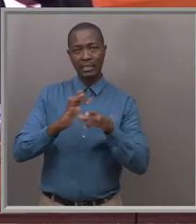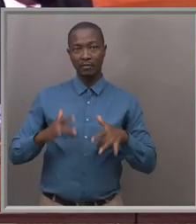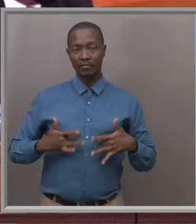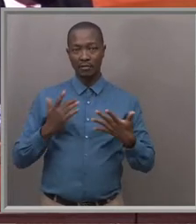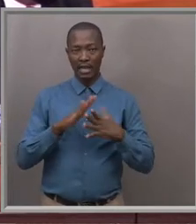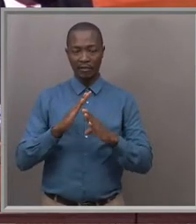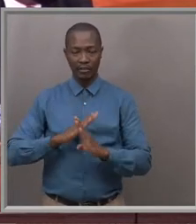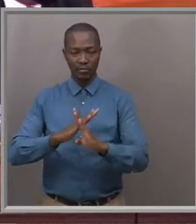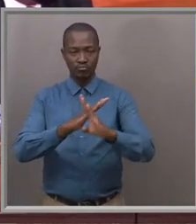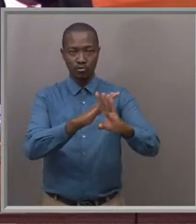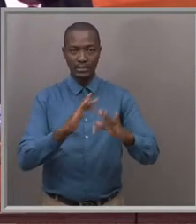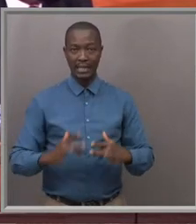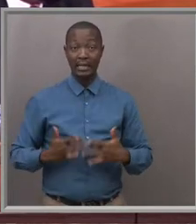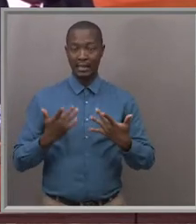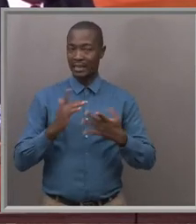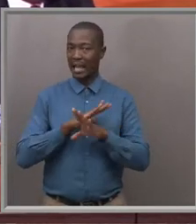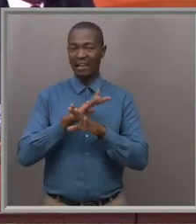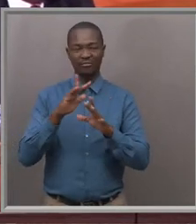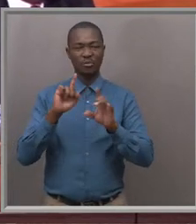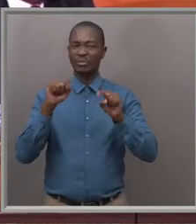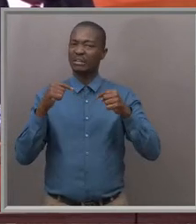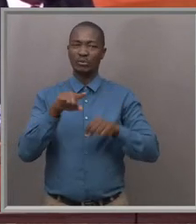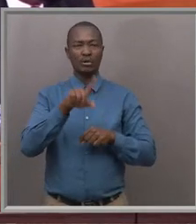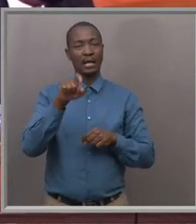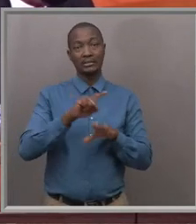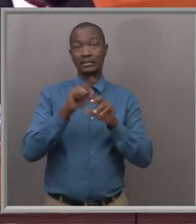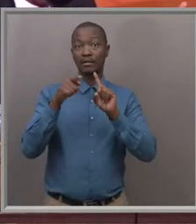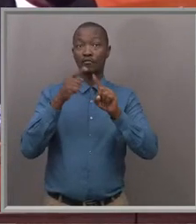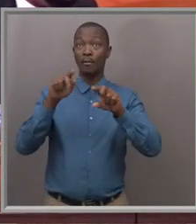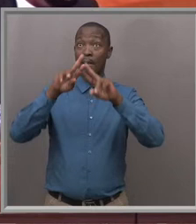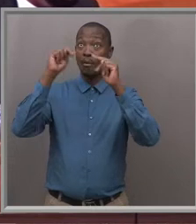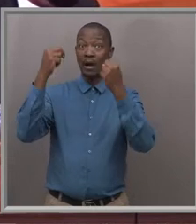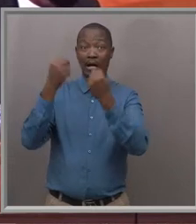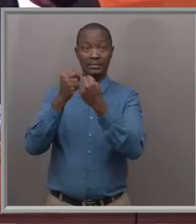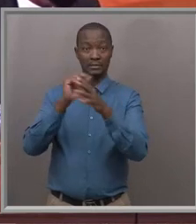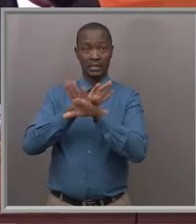is beyond question from our national cabinet